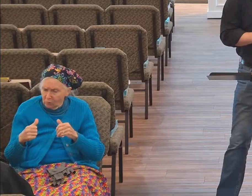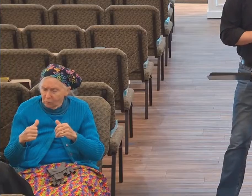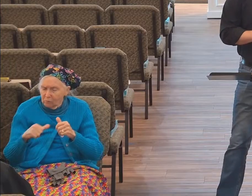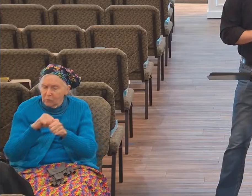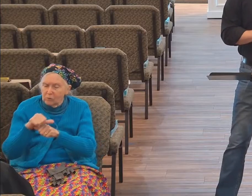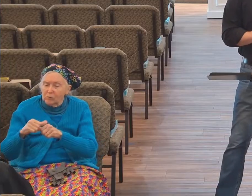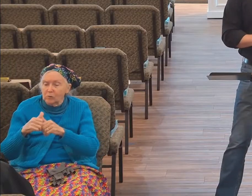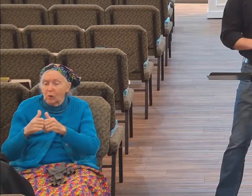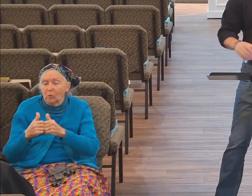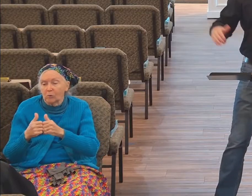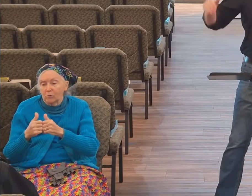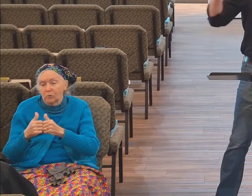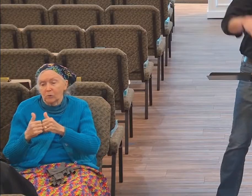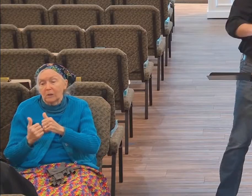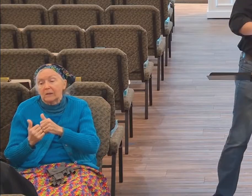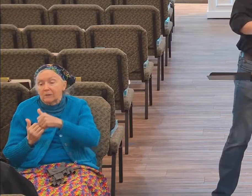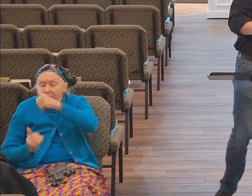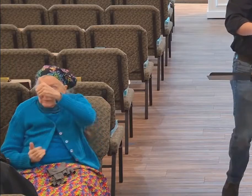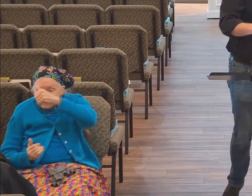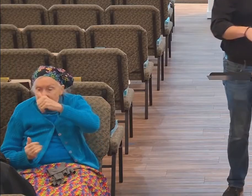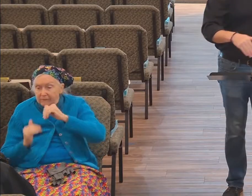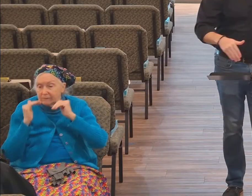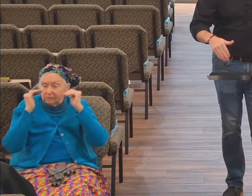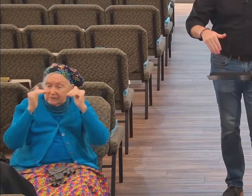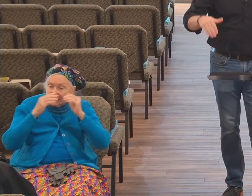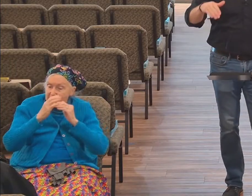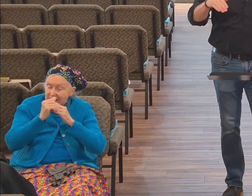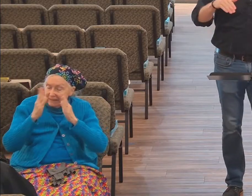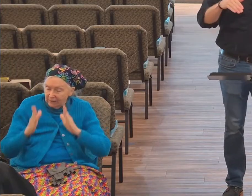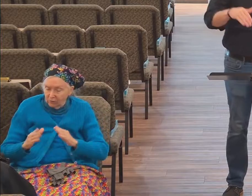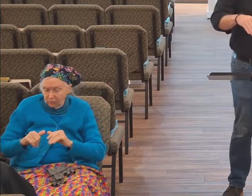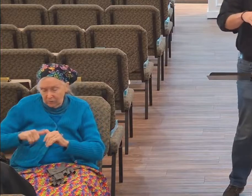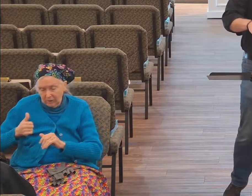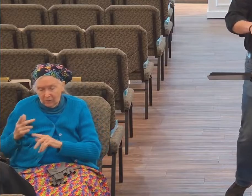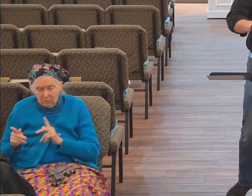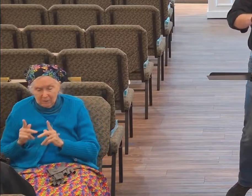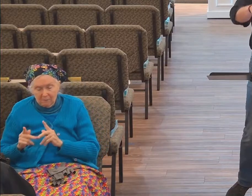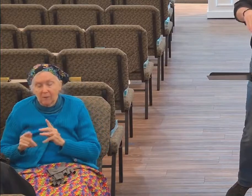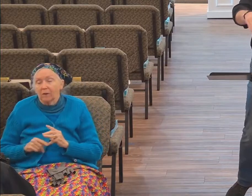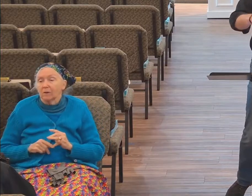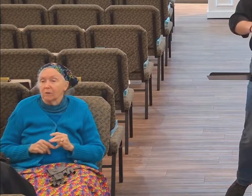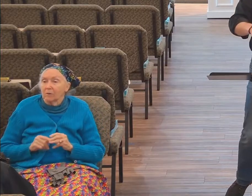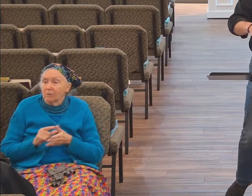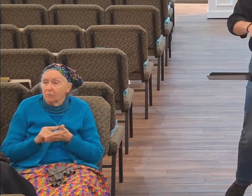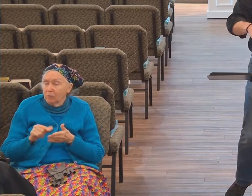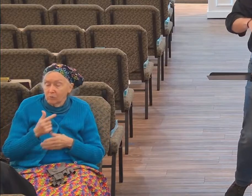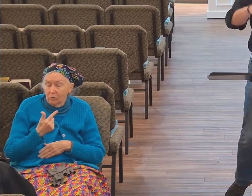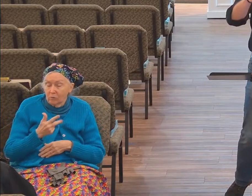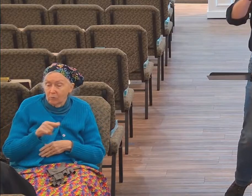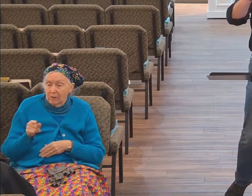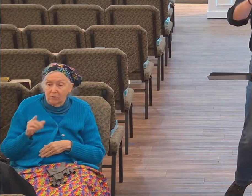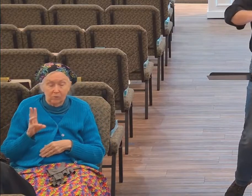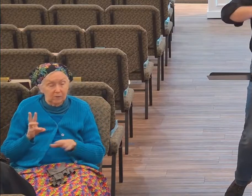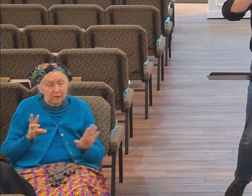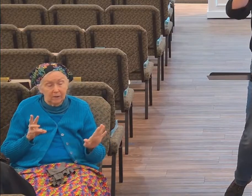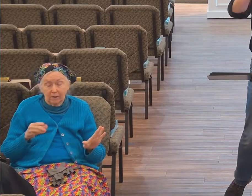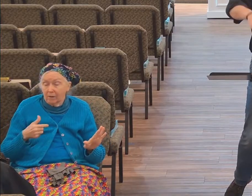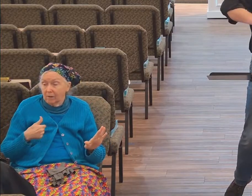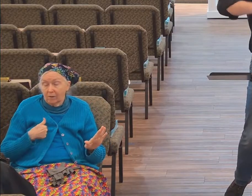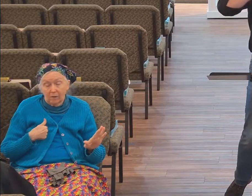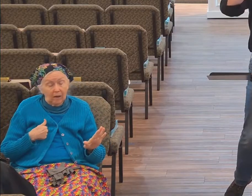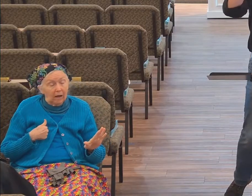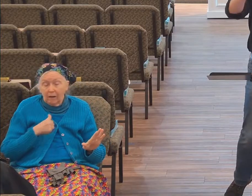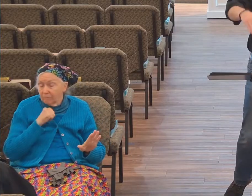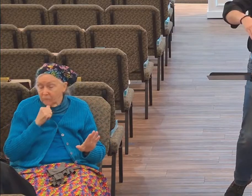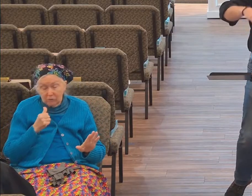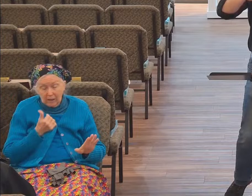else. Again, this is in light of verses 3 through 6, where he denies things like error and